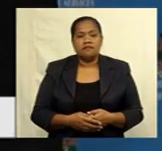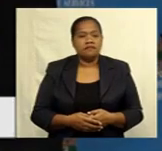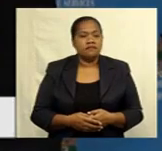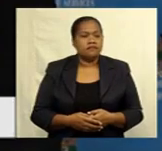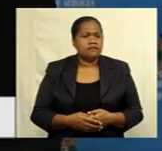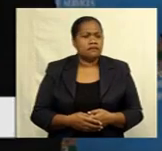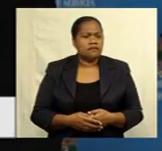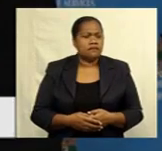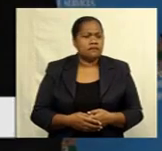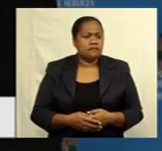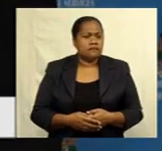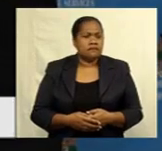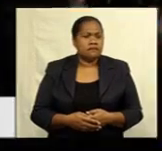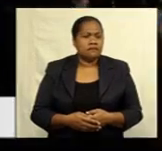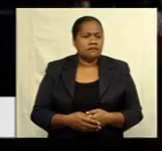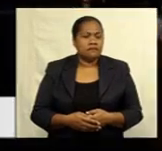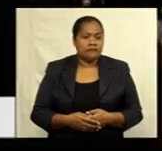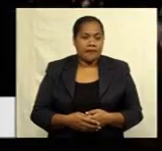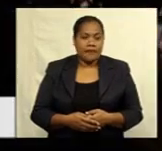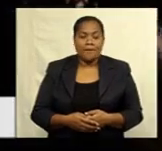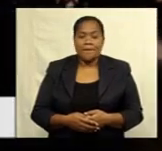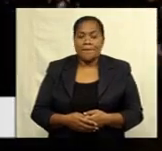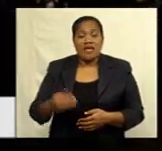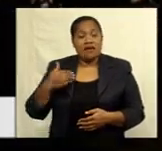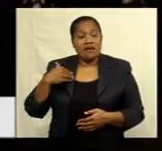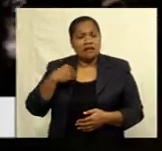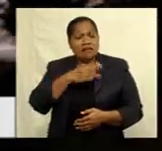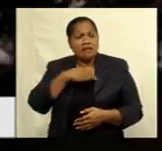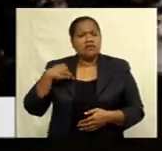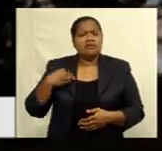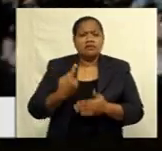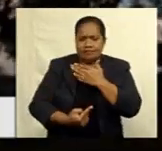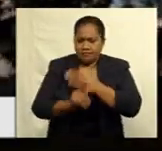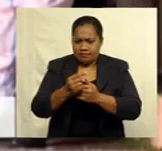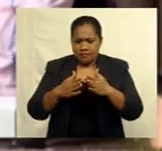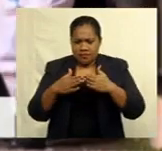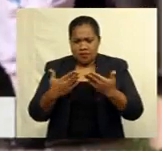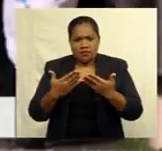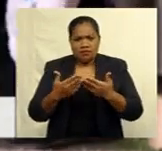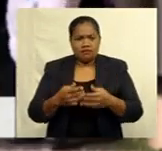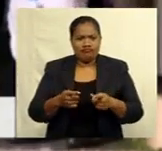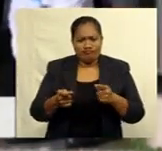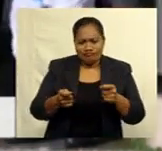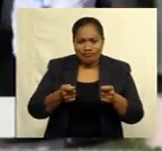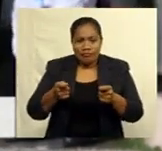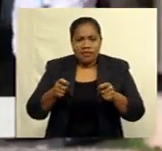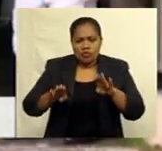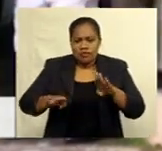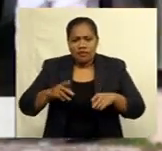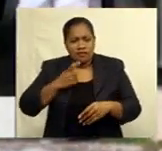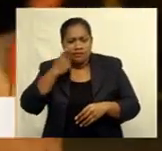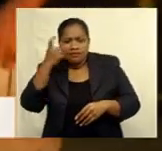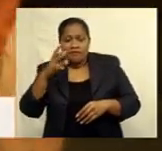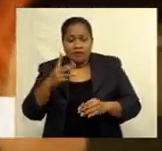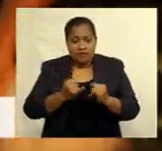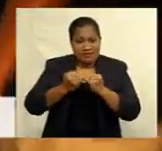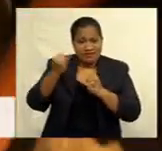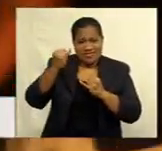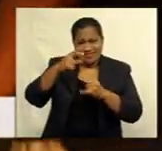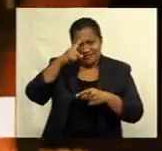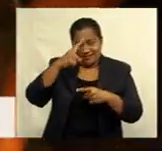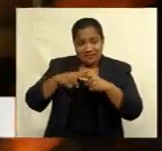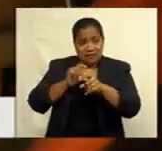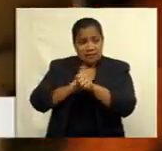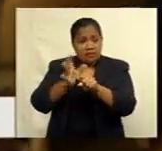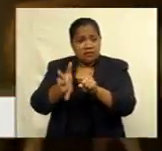And the vaccines are the best way to do that. The Health Ministry has so far managed to balance care for severely ill COVID patients